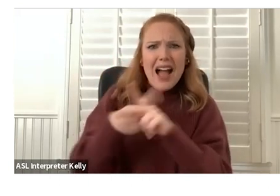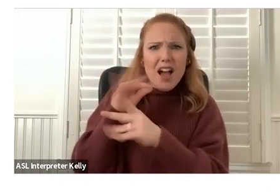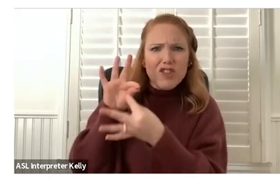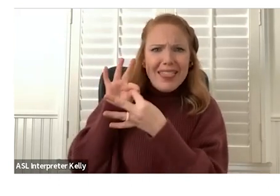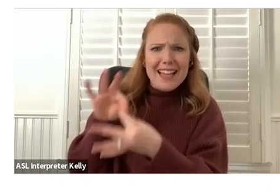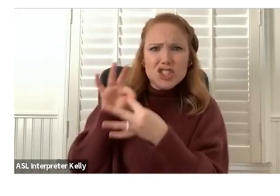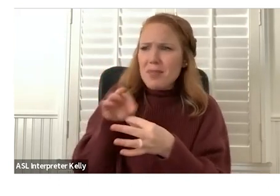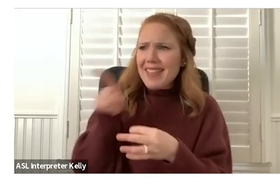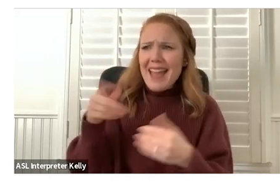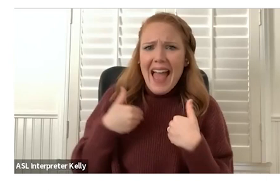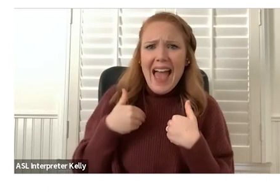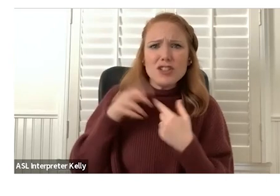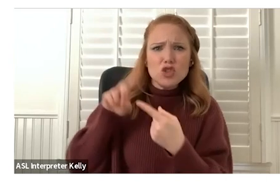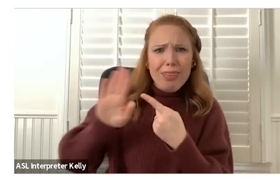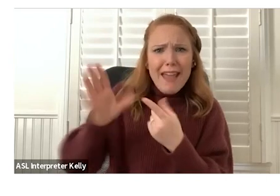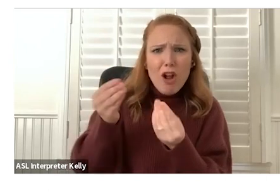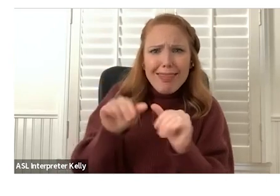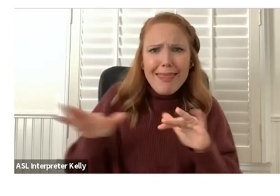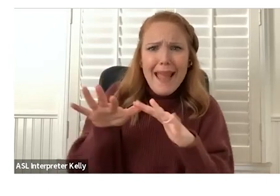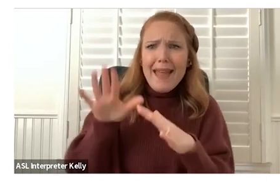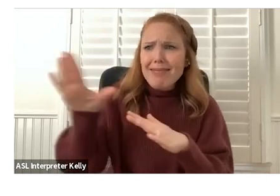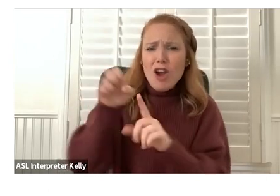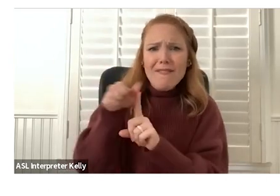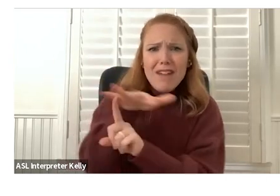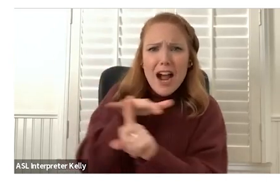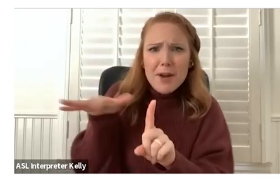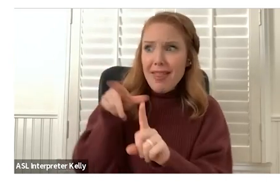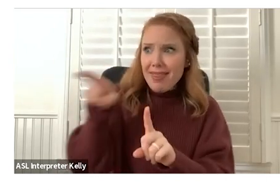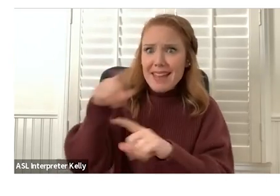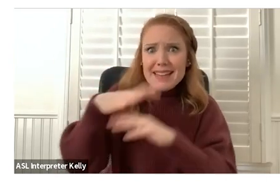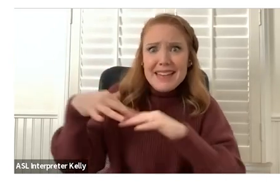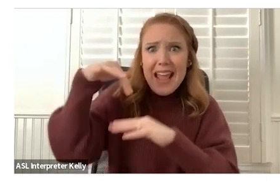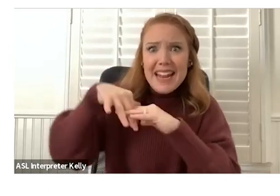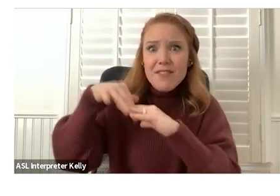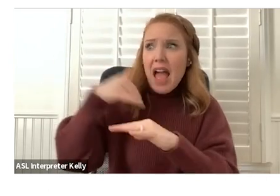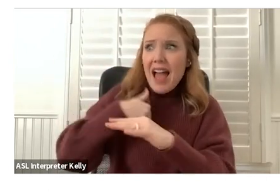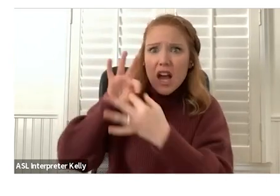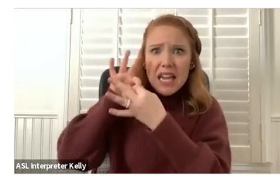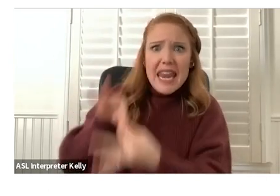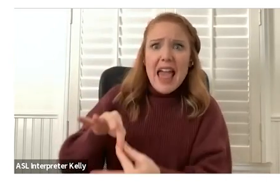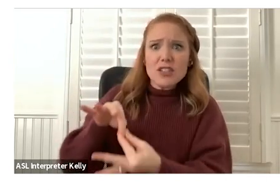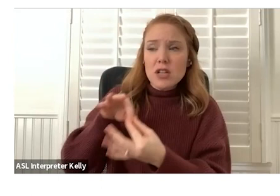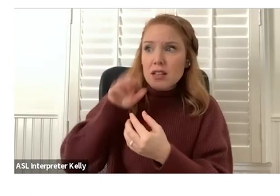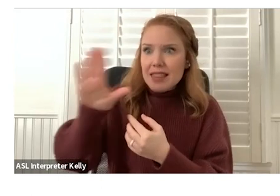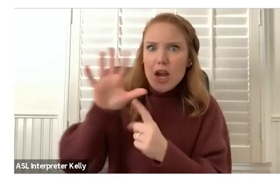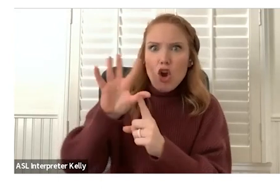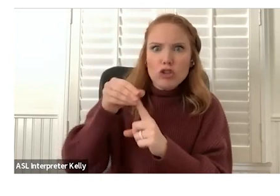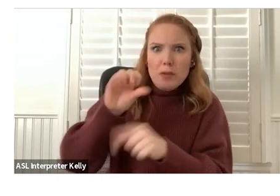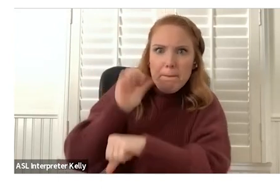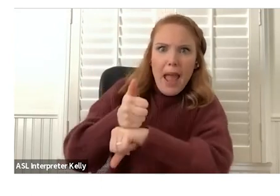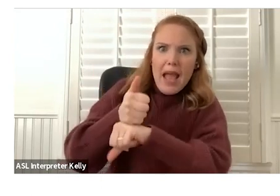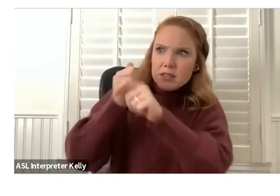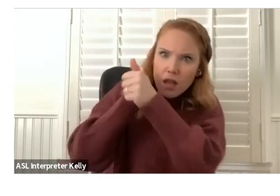you, in order to disinherit them from that land and cause and create areas in which they exist